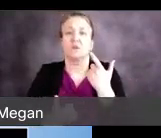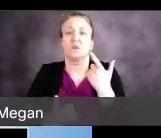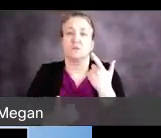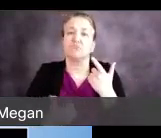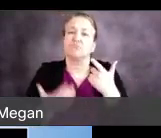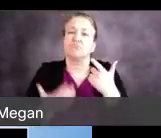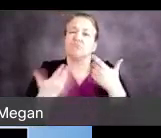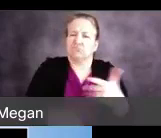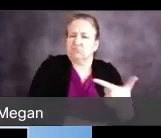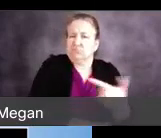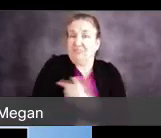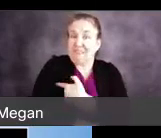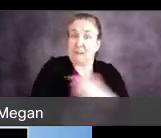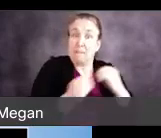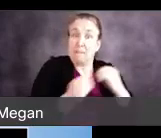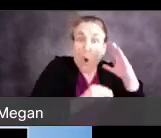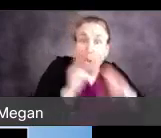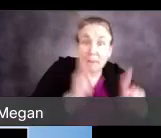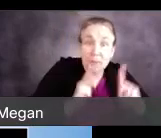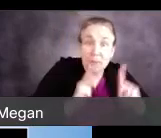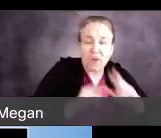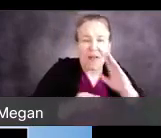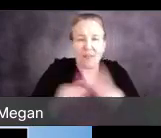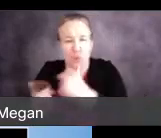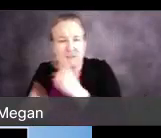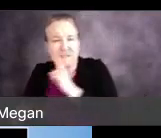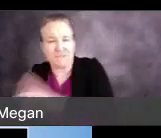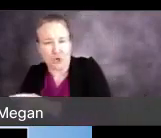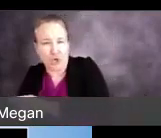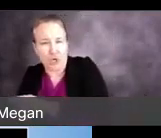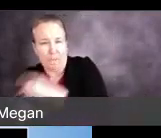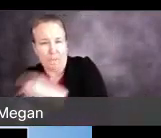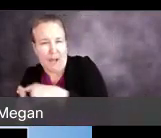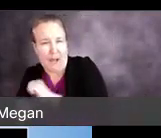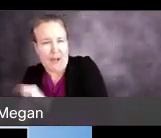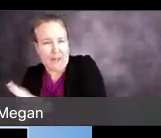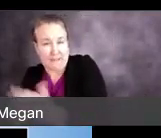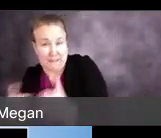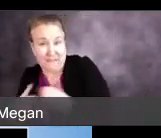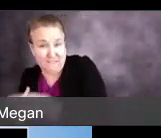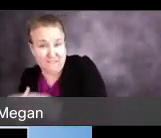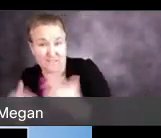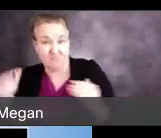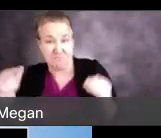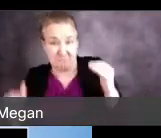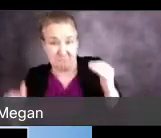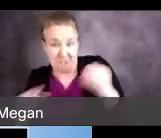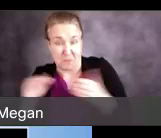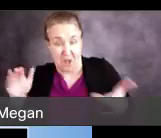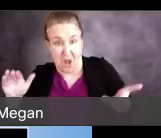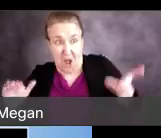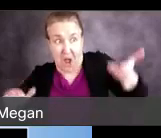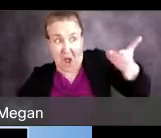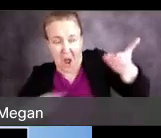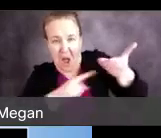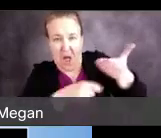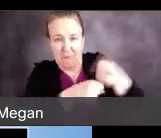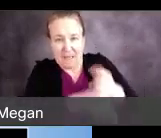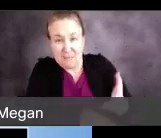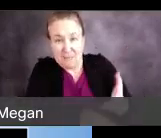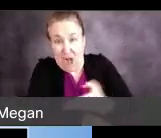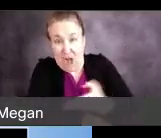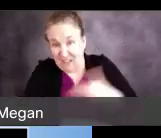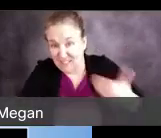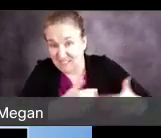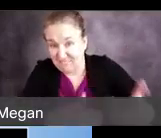vaccinated more individuals than have been confirmed positive with COVID-19. So we are making a little bit of progress here.